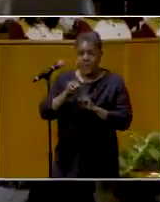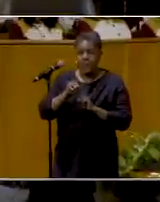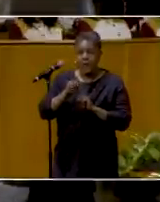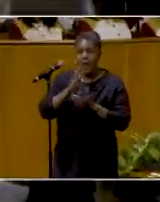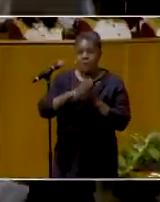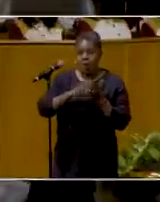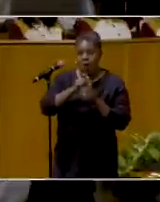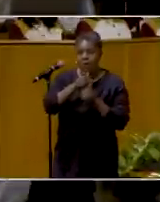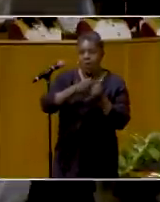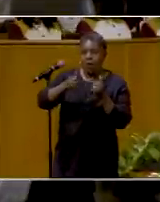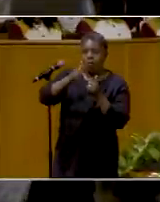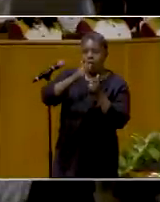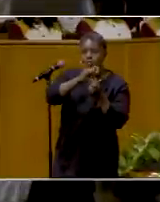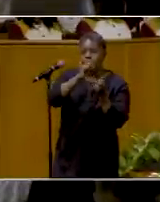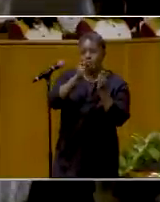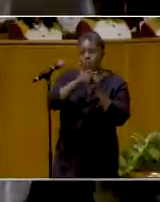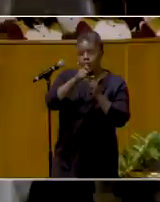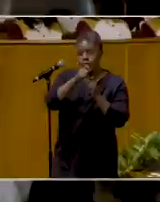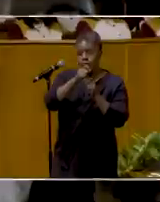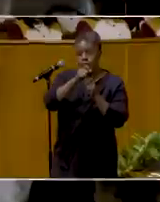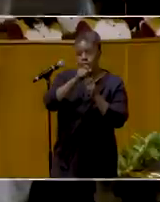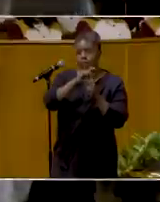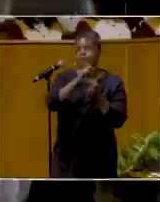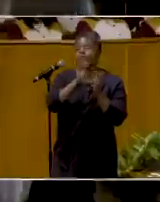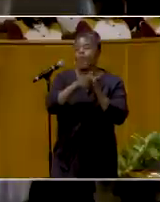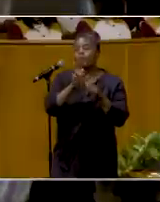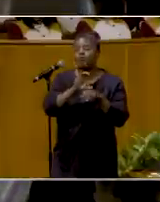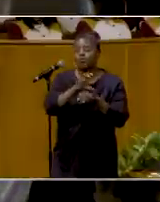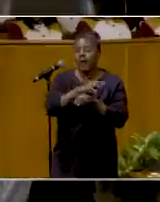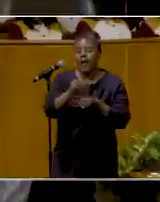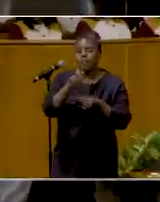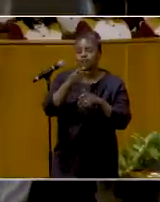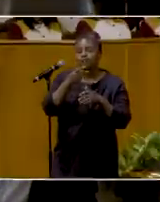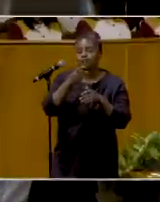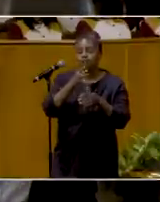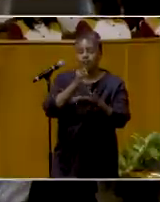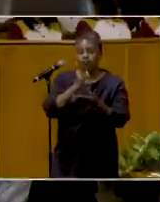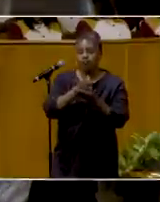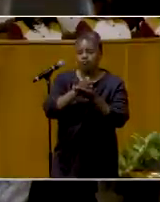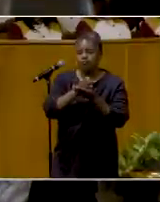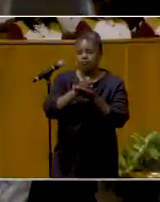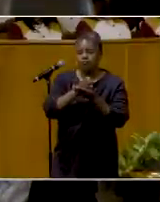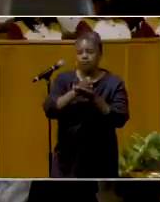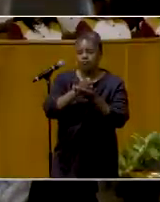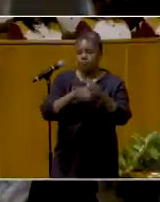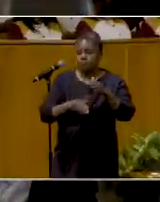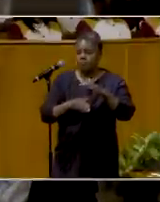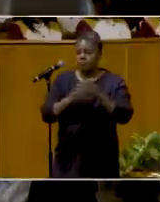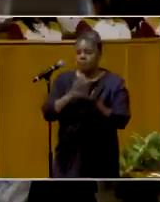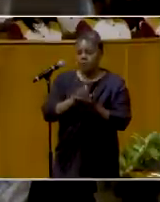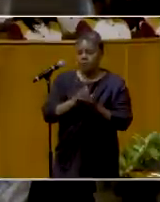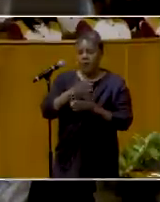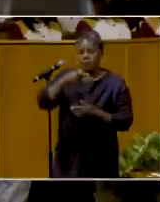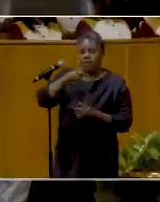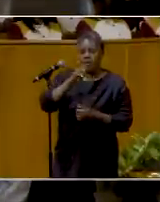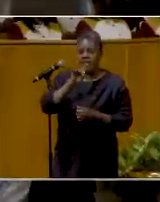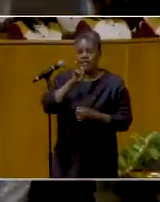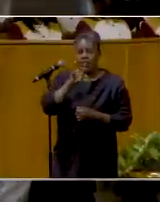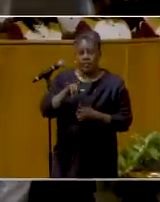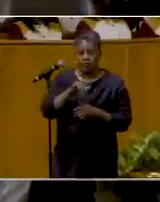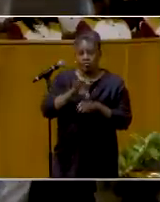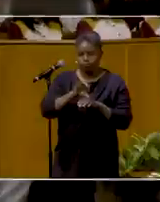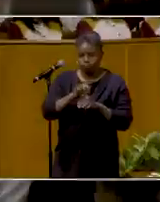Church and the Presbyterian Church. So whenever you see Reformed or Presbyterian, know that by default, that's